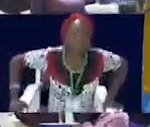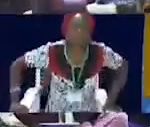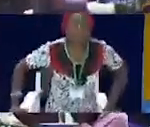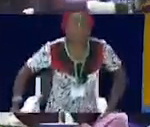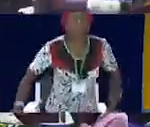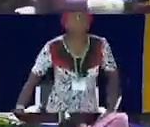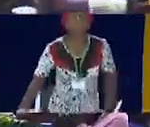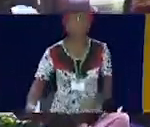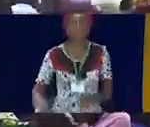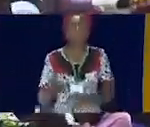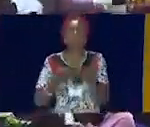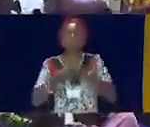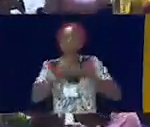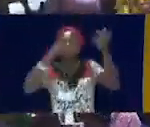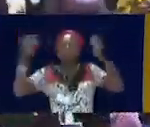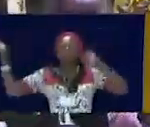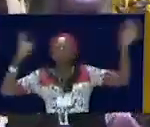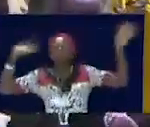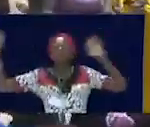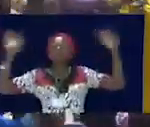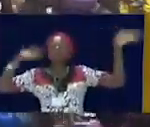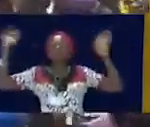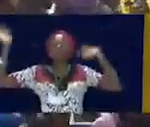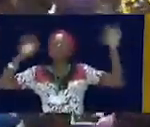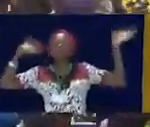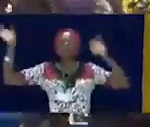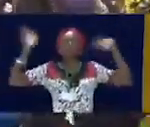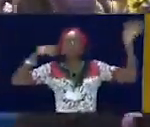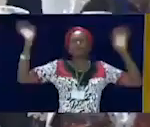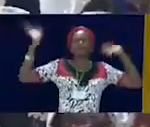Well, let somebody shout hallelujah.